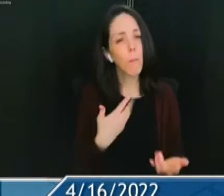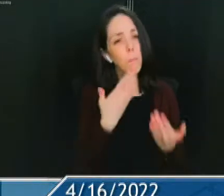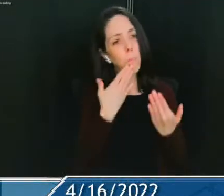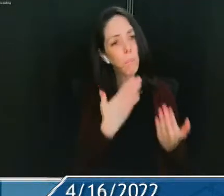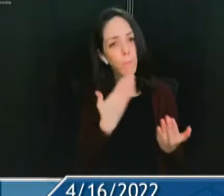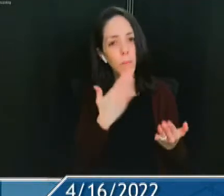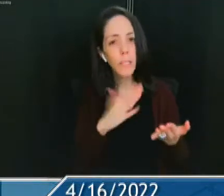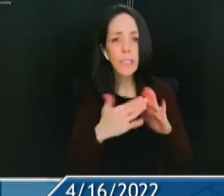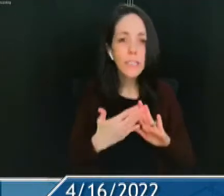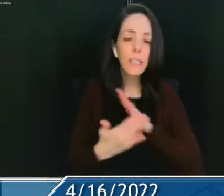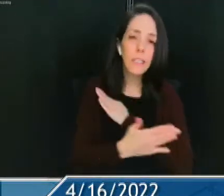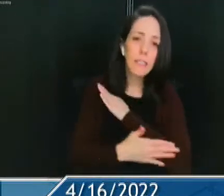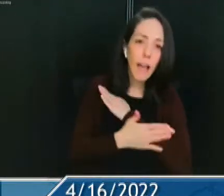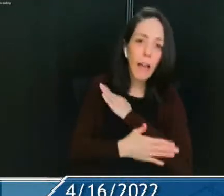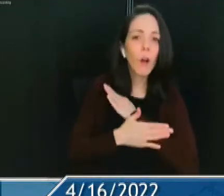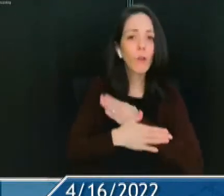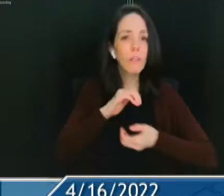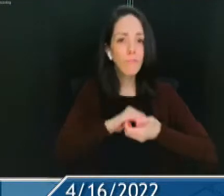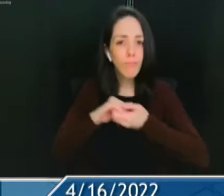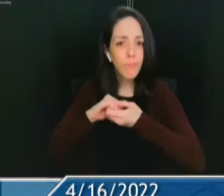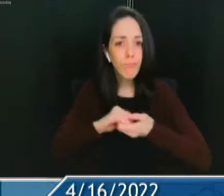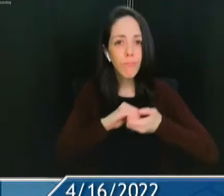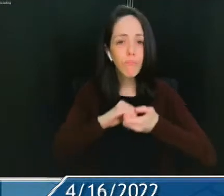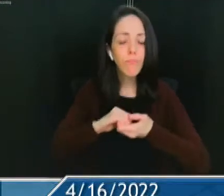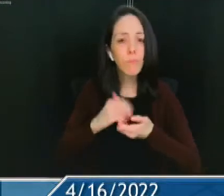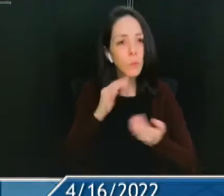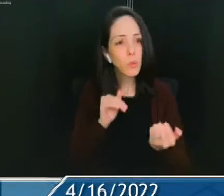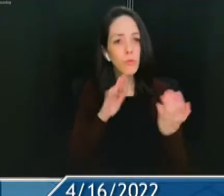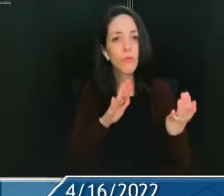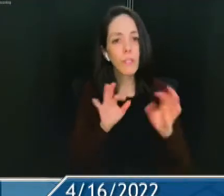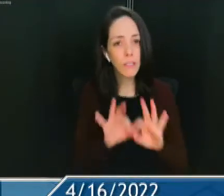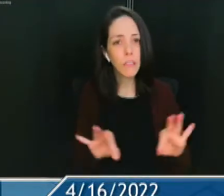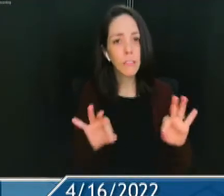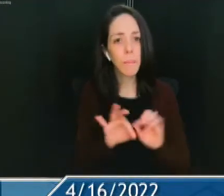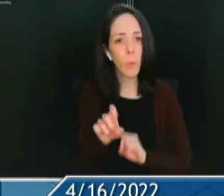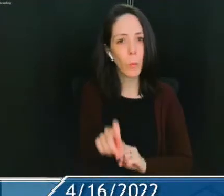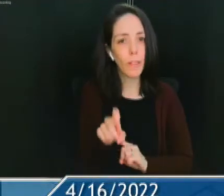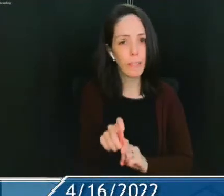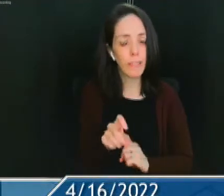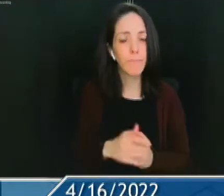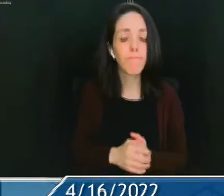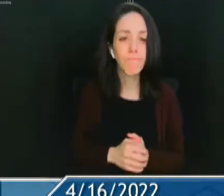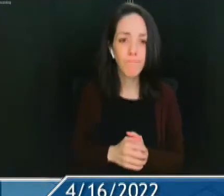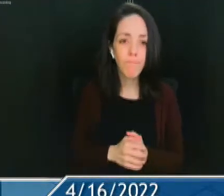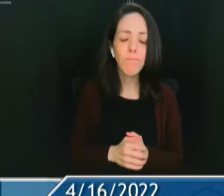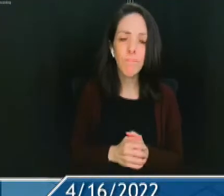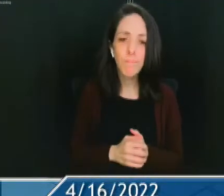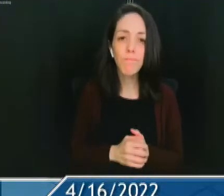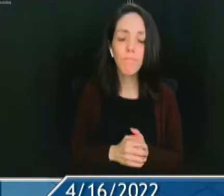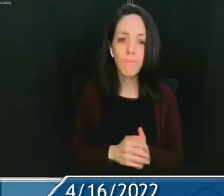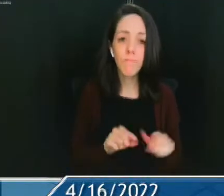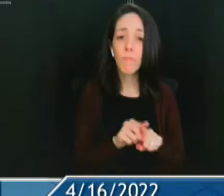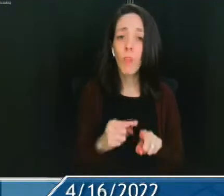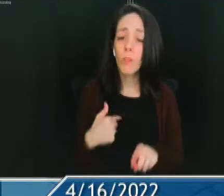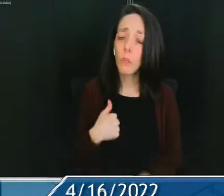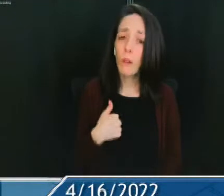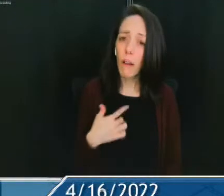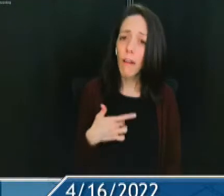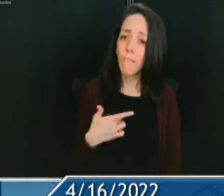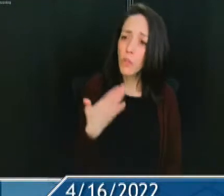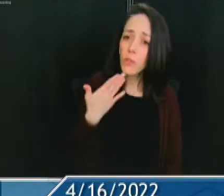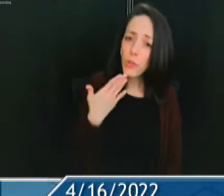county are working together to address this critical need. I'm especially encouraged that All Good Northwest was selected as our